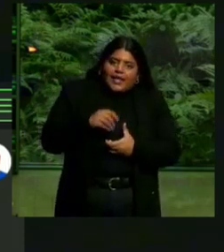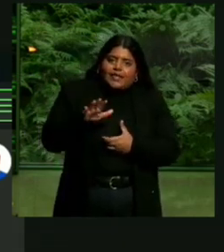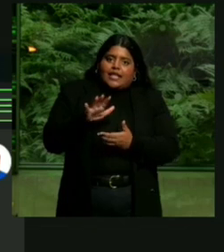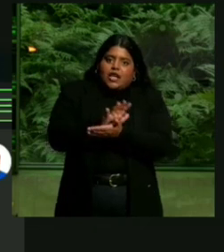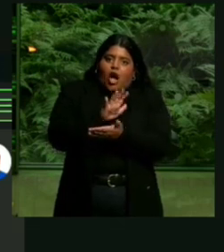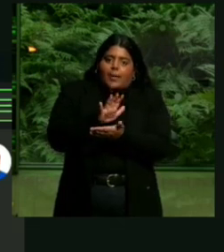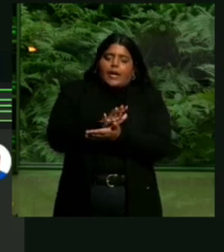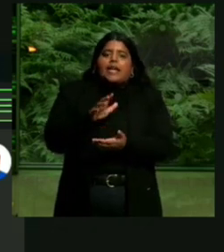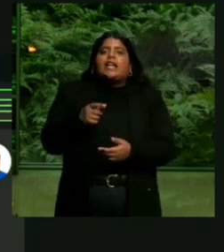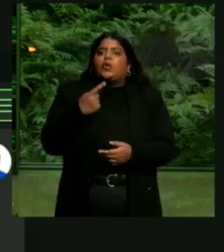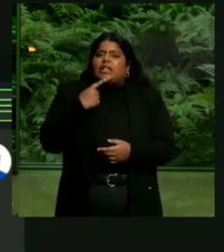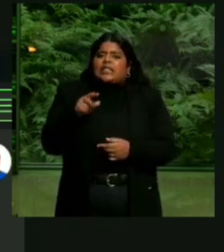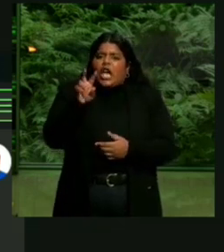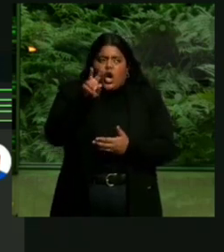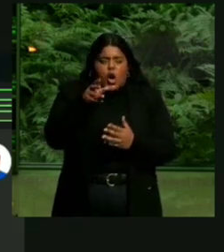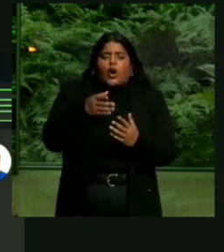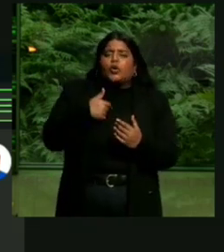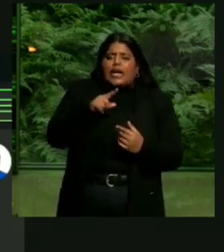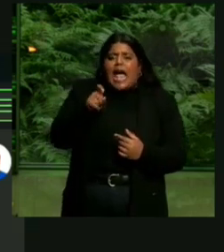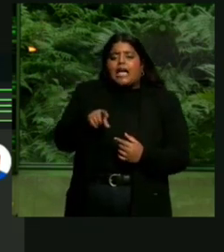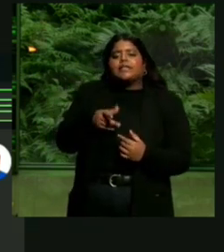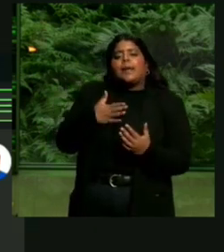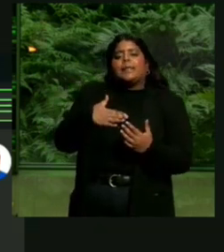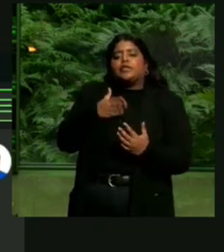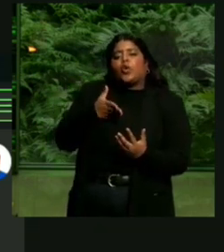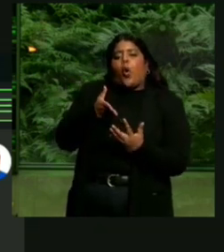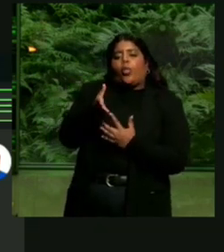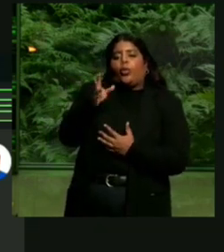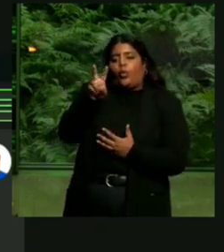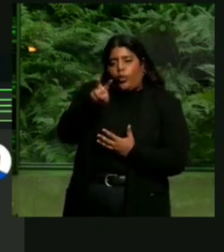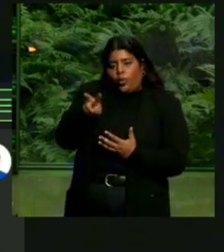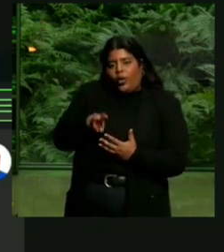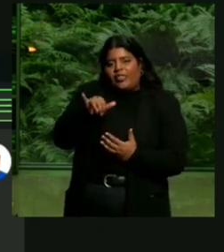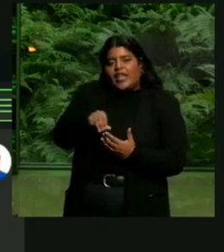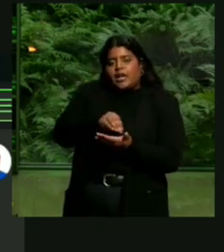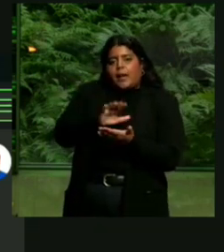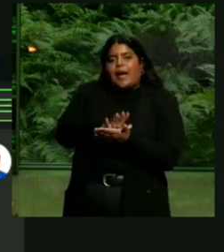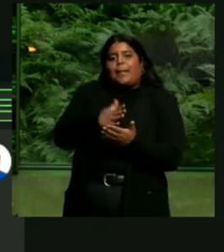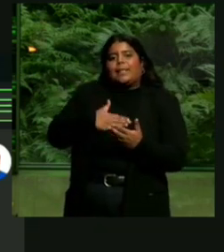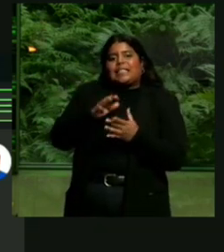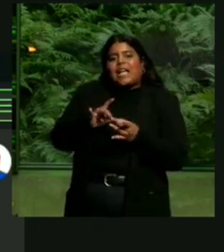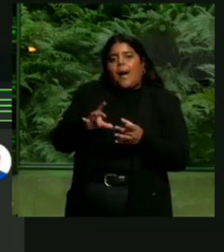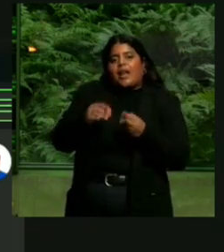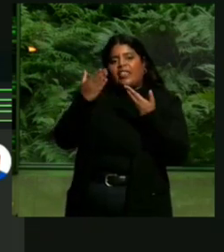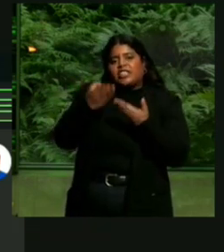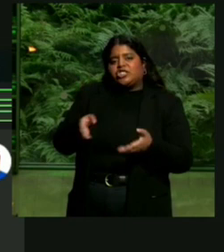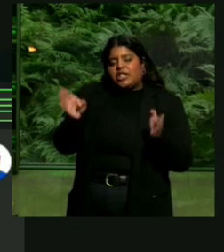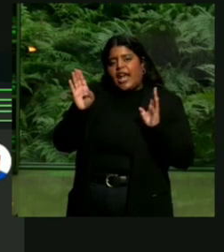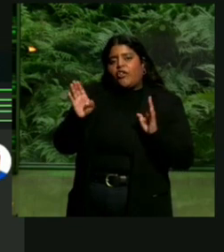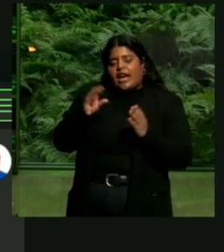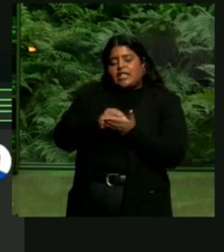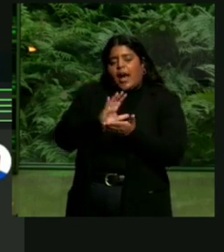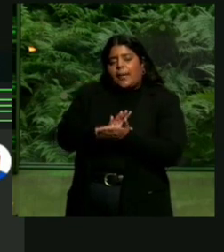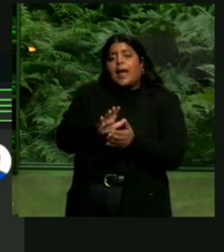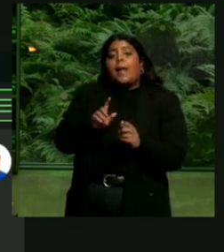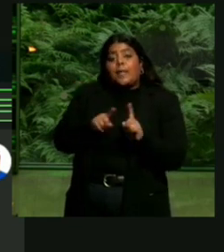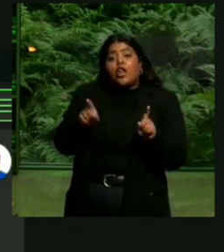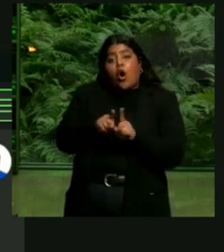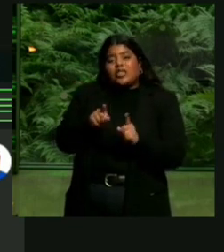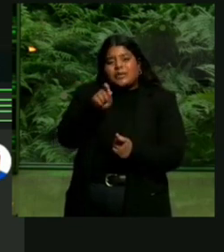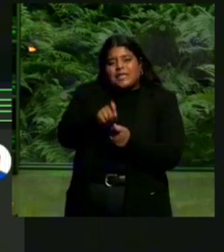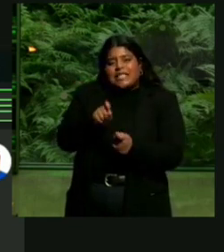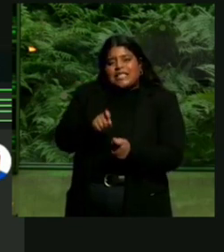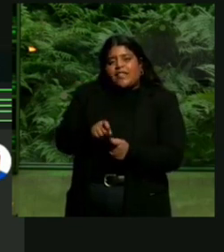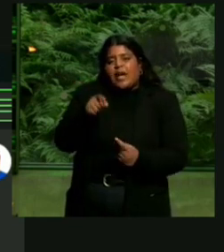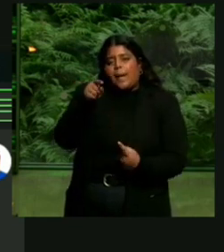say, hey, go through this document and start commenting not only on the generic document, but on very specific points where you think you would want to